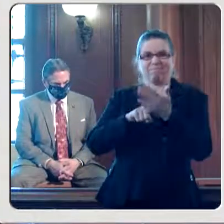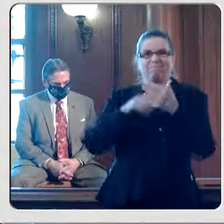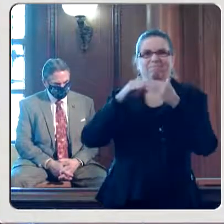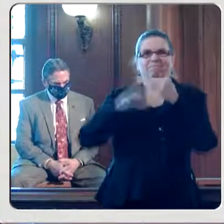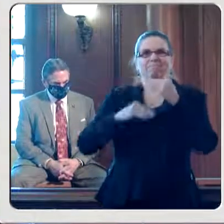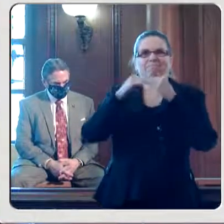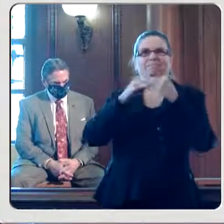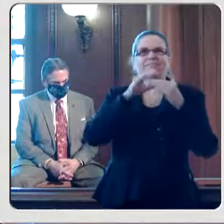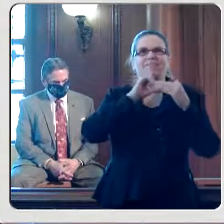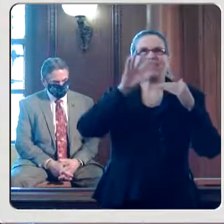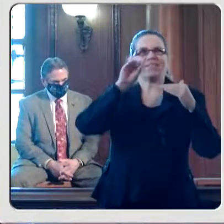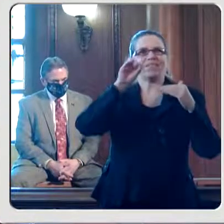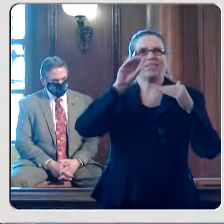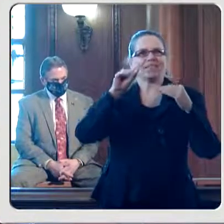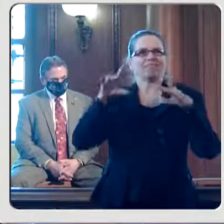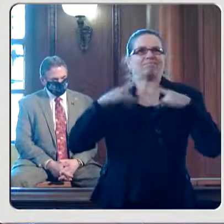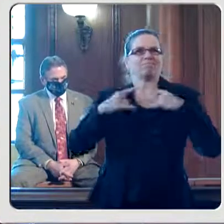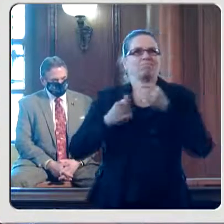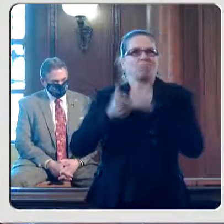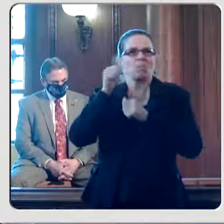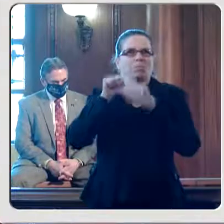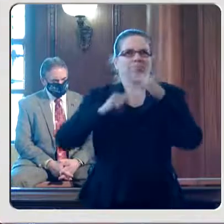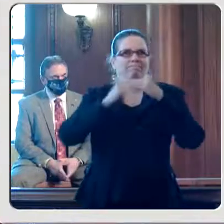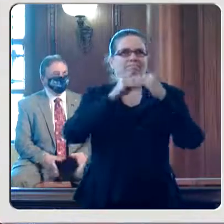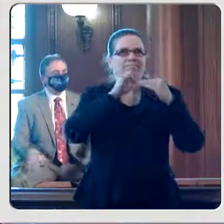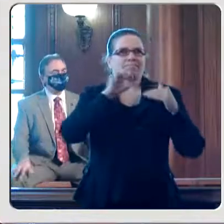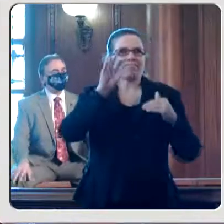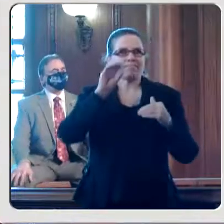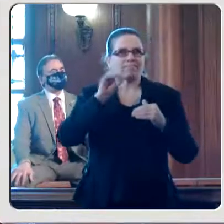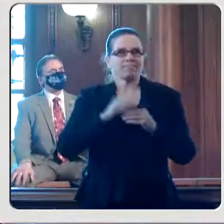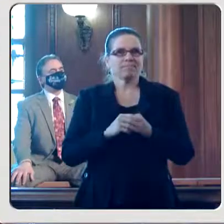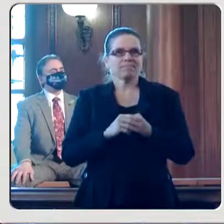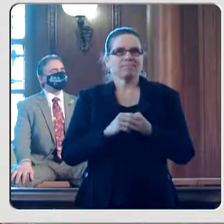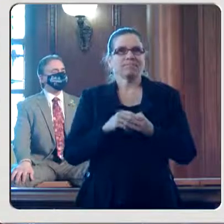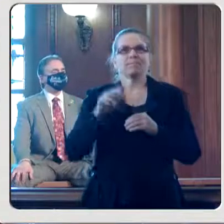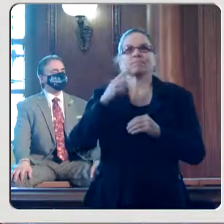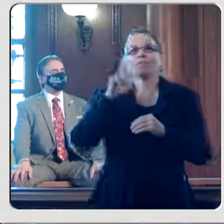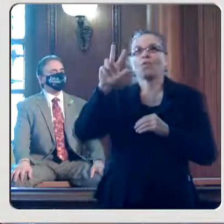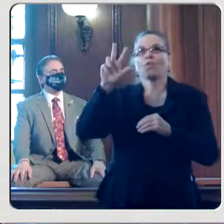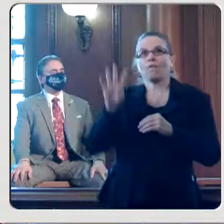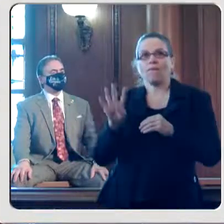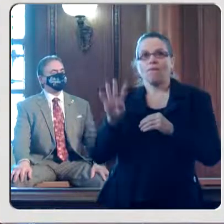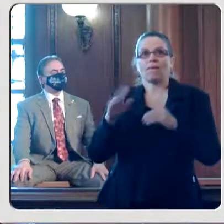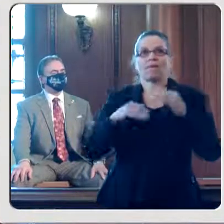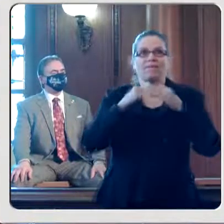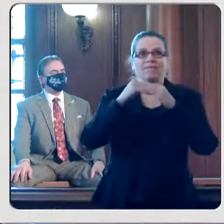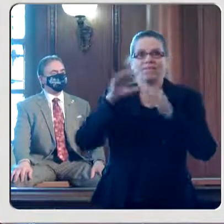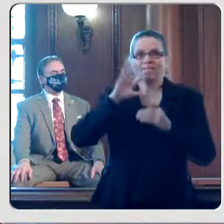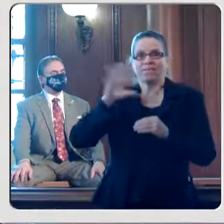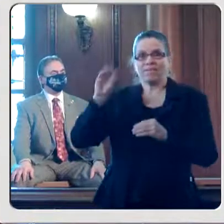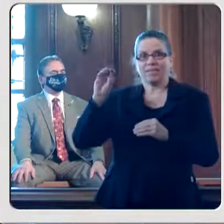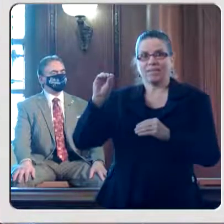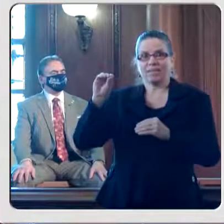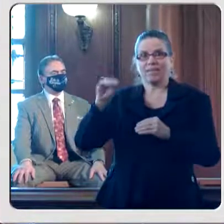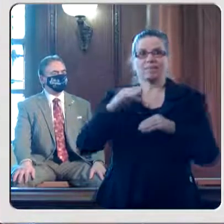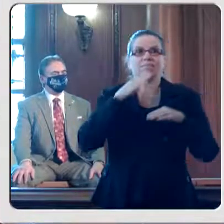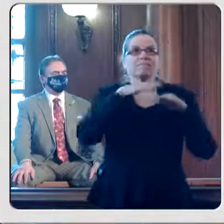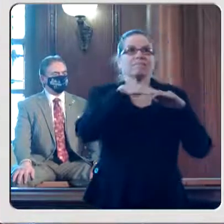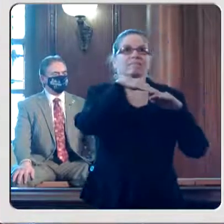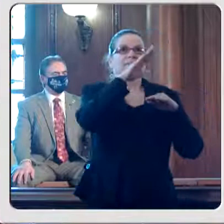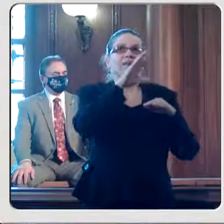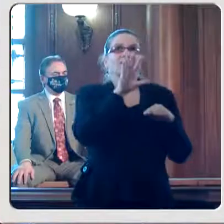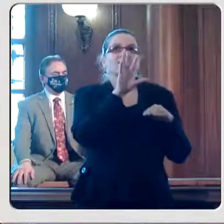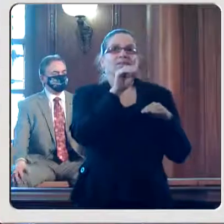25% were over the age of 50. That number has remained pretty consistent throughout our data